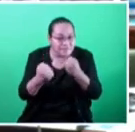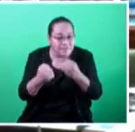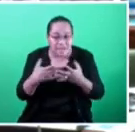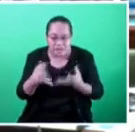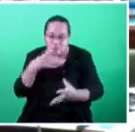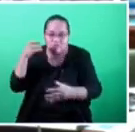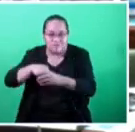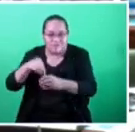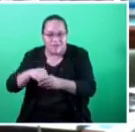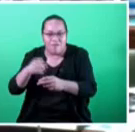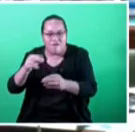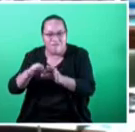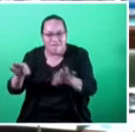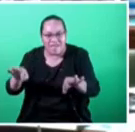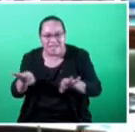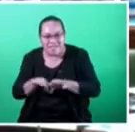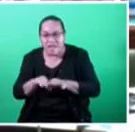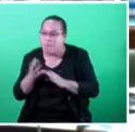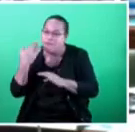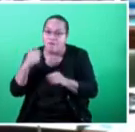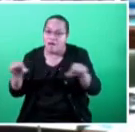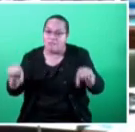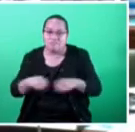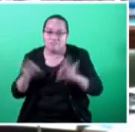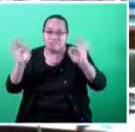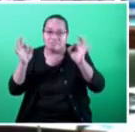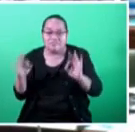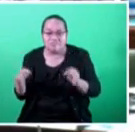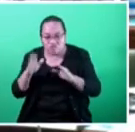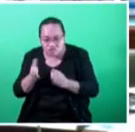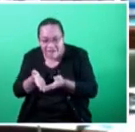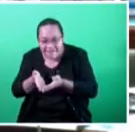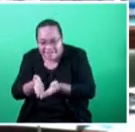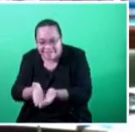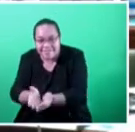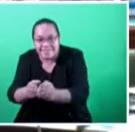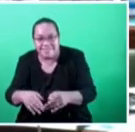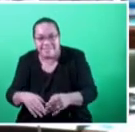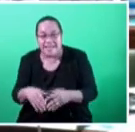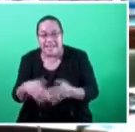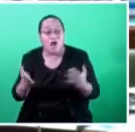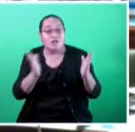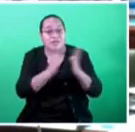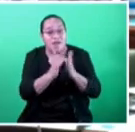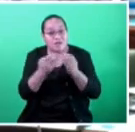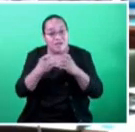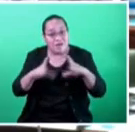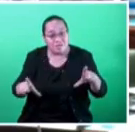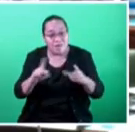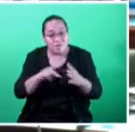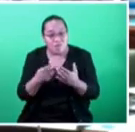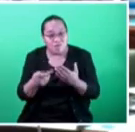infill drainage. Before, infill drainage was not done. Maintenance of drainage municipal councils program, Mr. Speaker say,